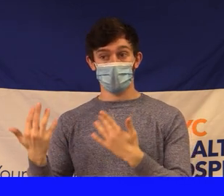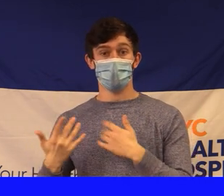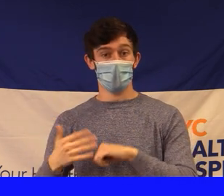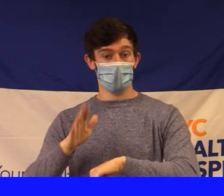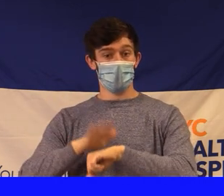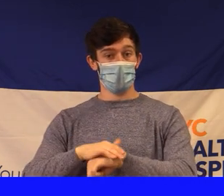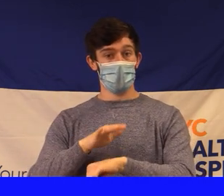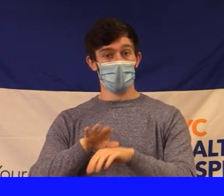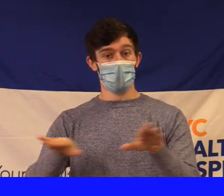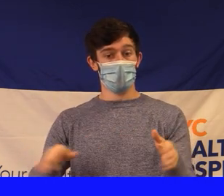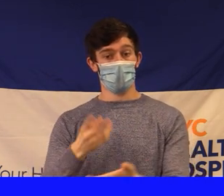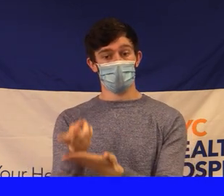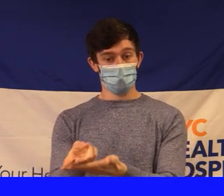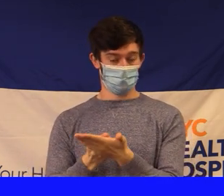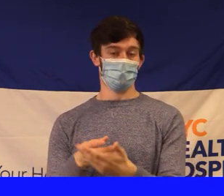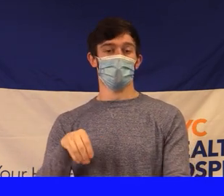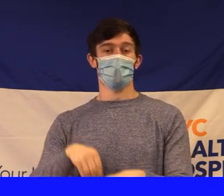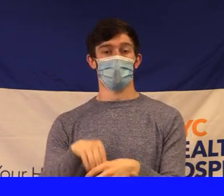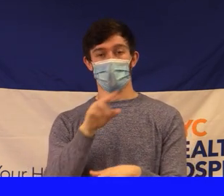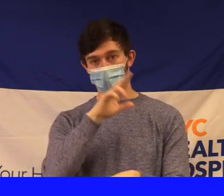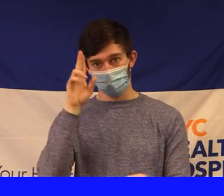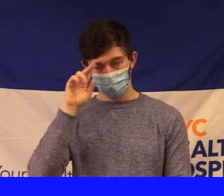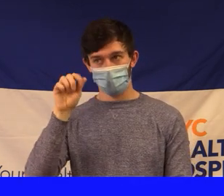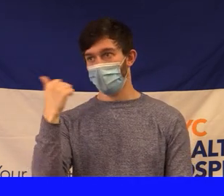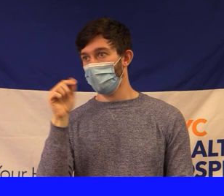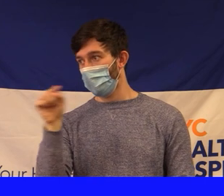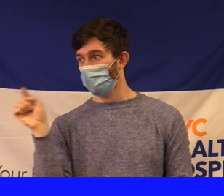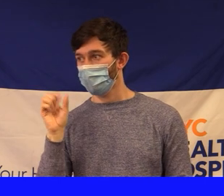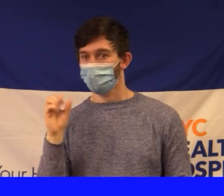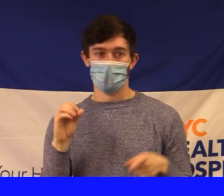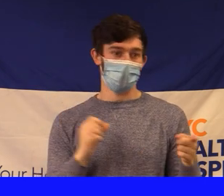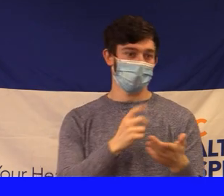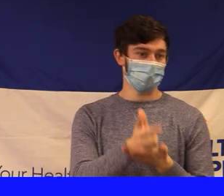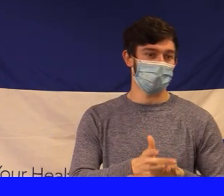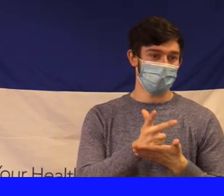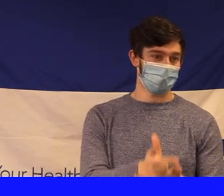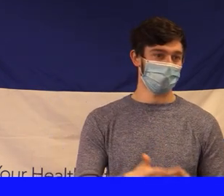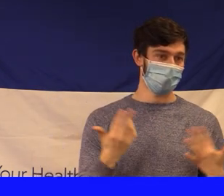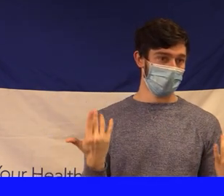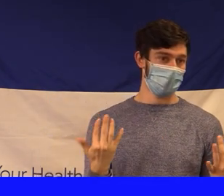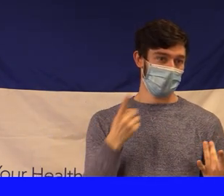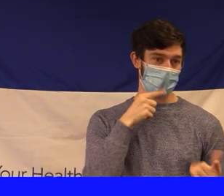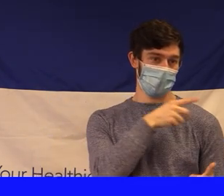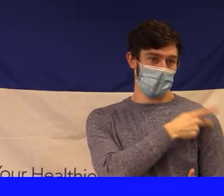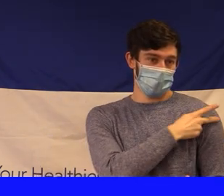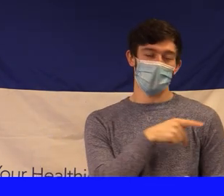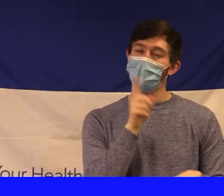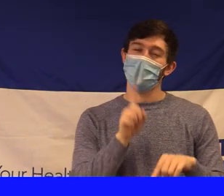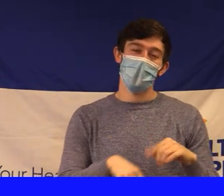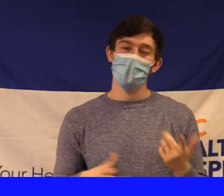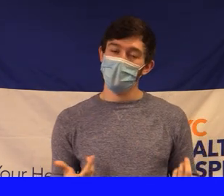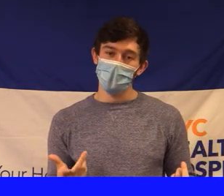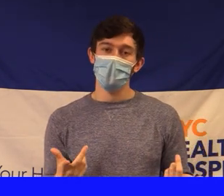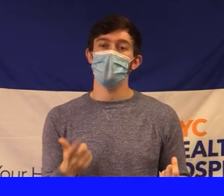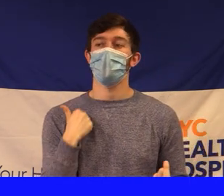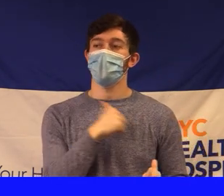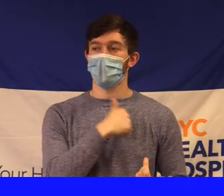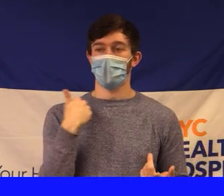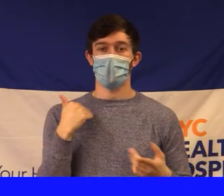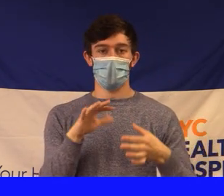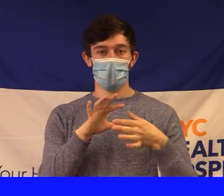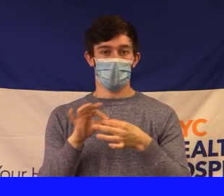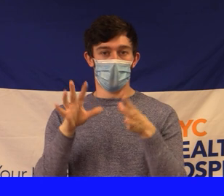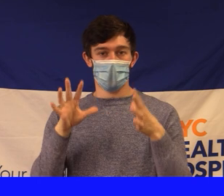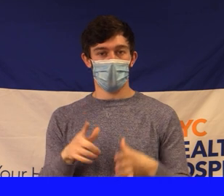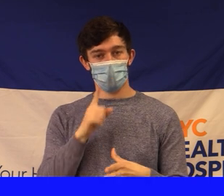floor in the hospital. And so what we've done is we've put transport coordinators from Hunter at multiple facilities